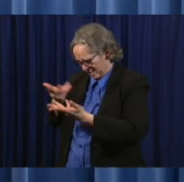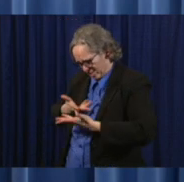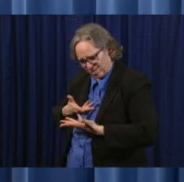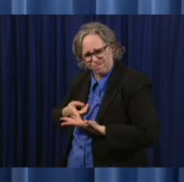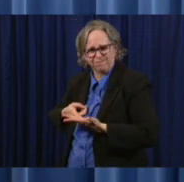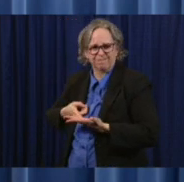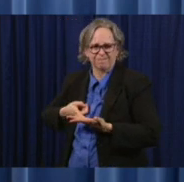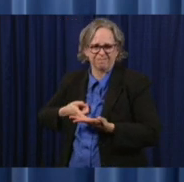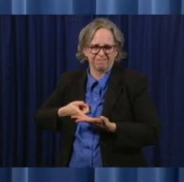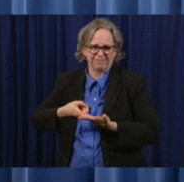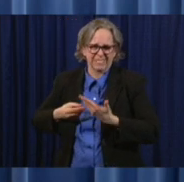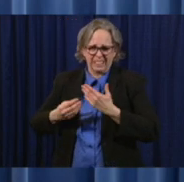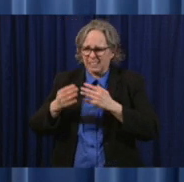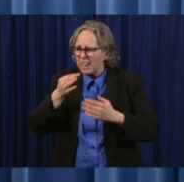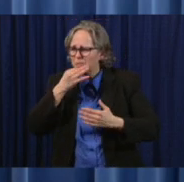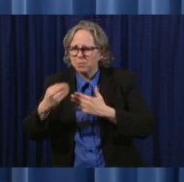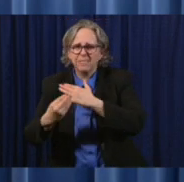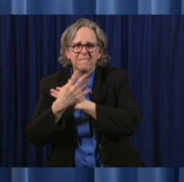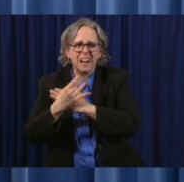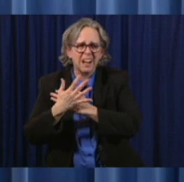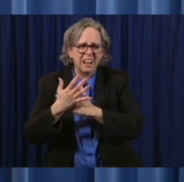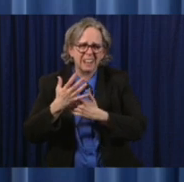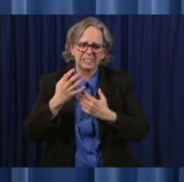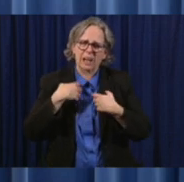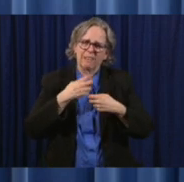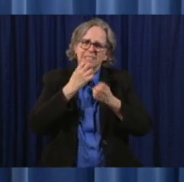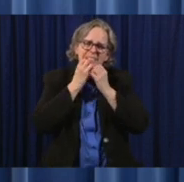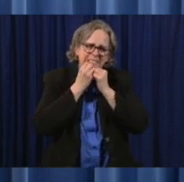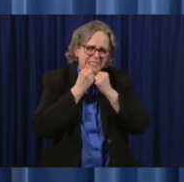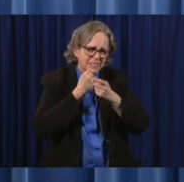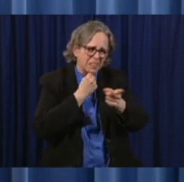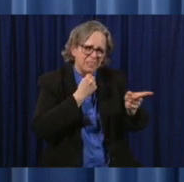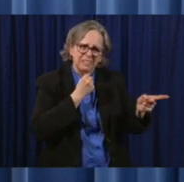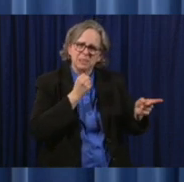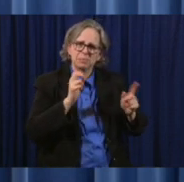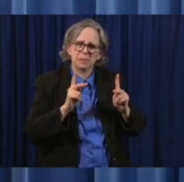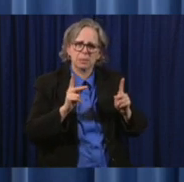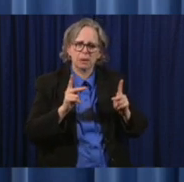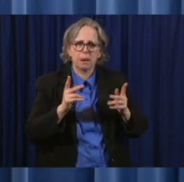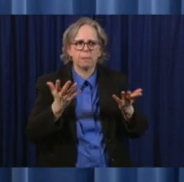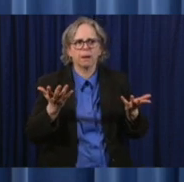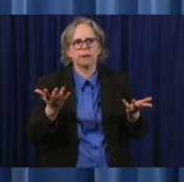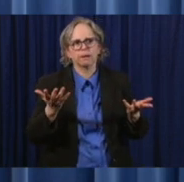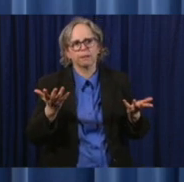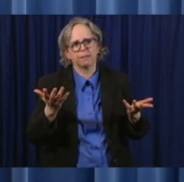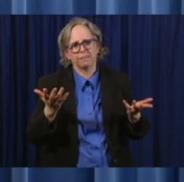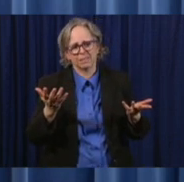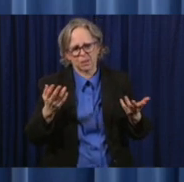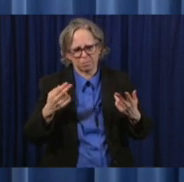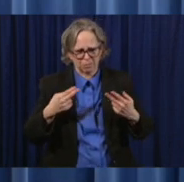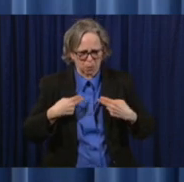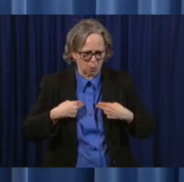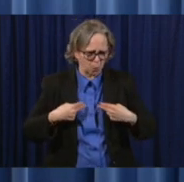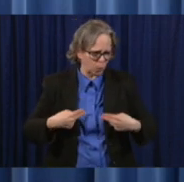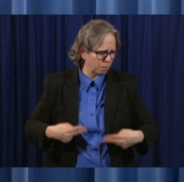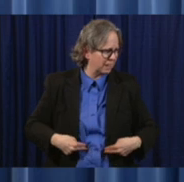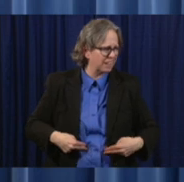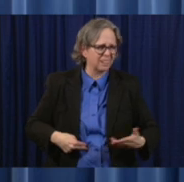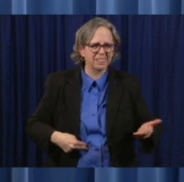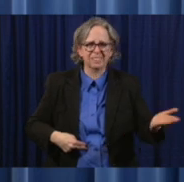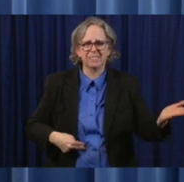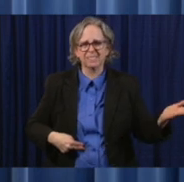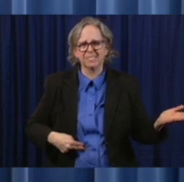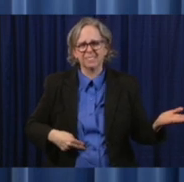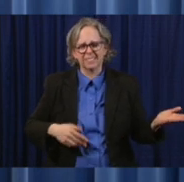very, very careful. But on the other hand, there's a human cost to that as well. And I wonder if you two can